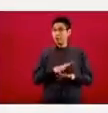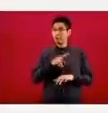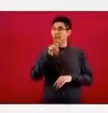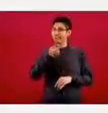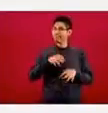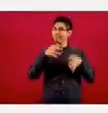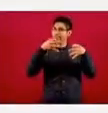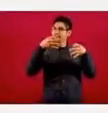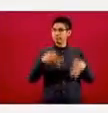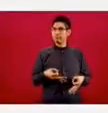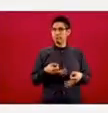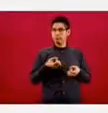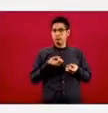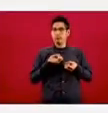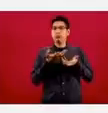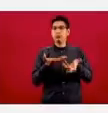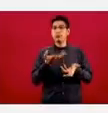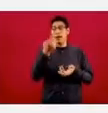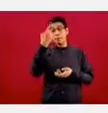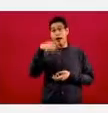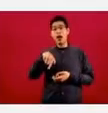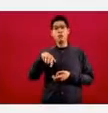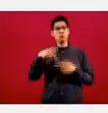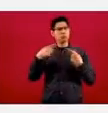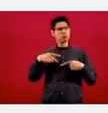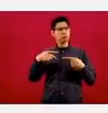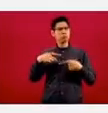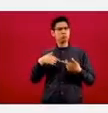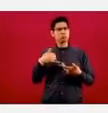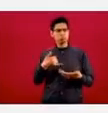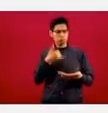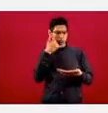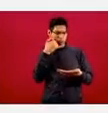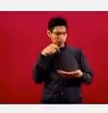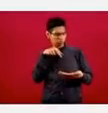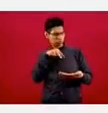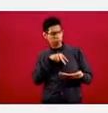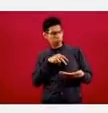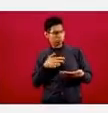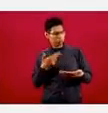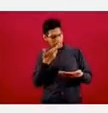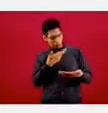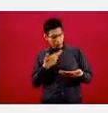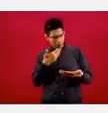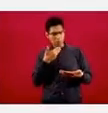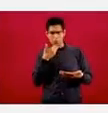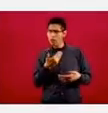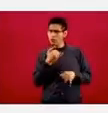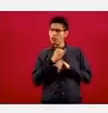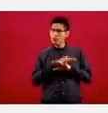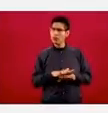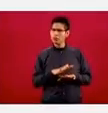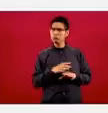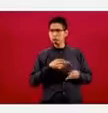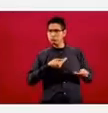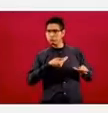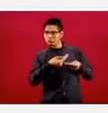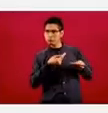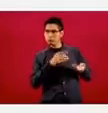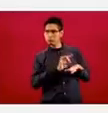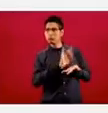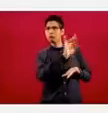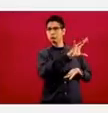in regards to taking care of their health, monitoring their health and their family's health, and being in